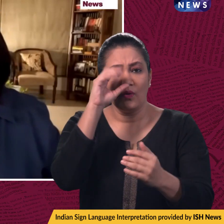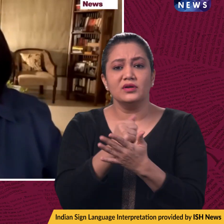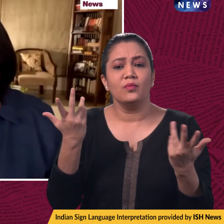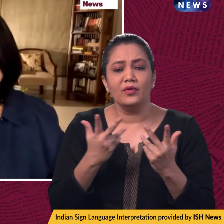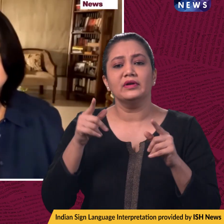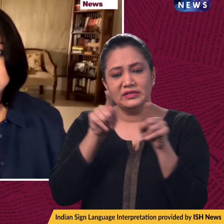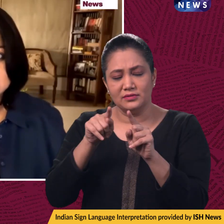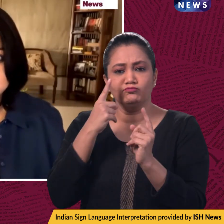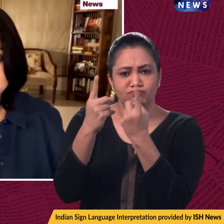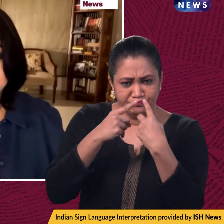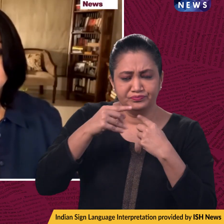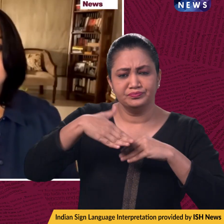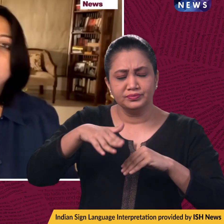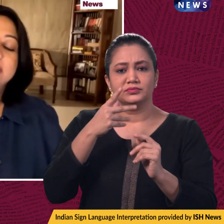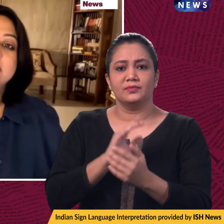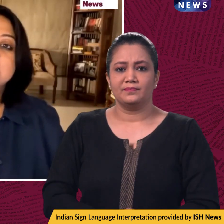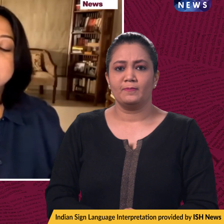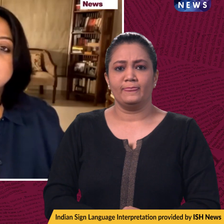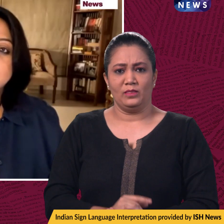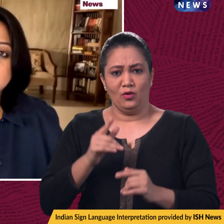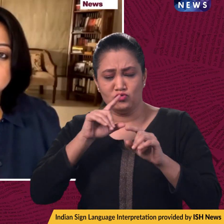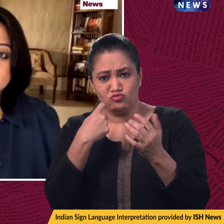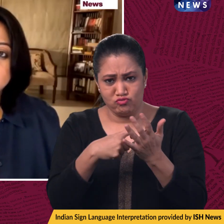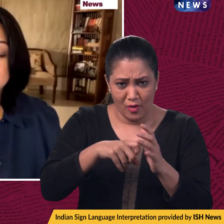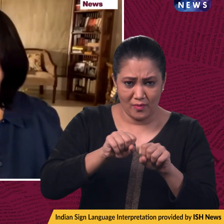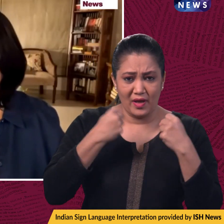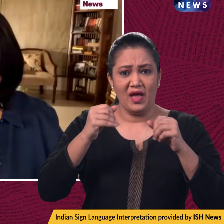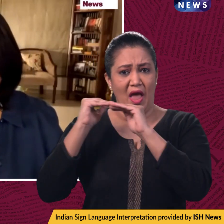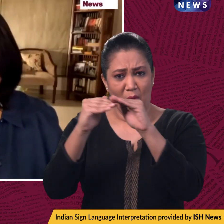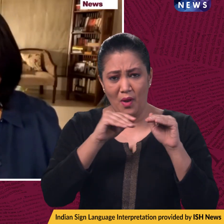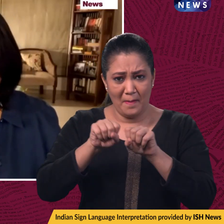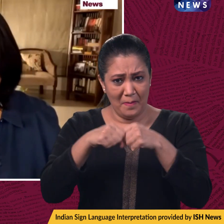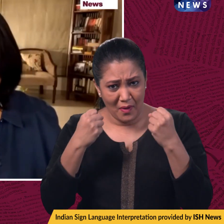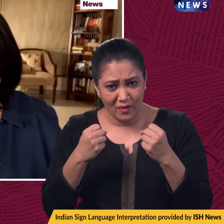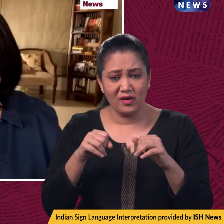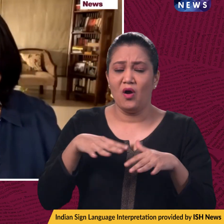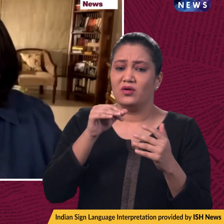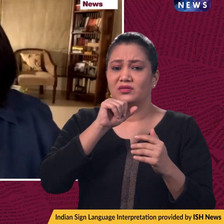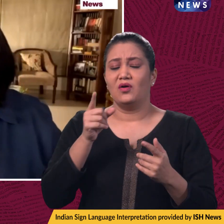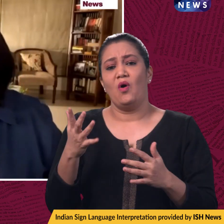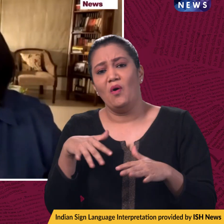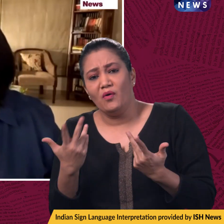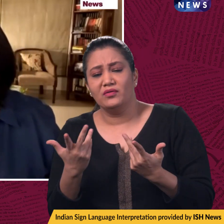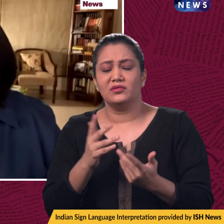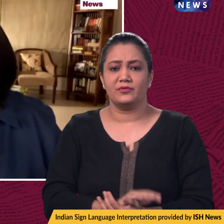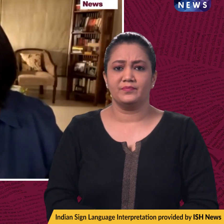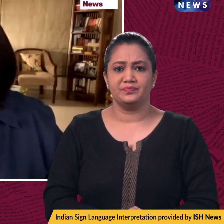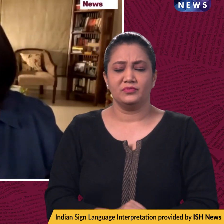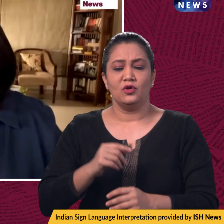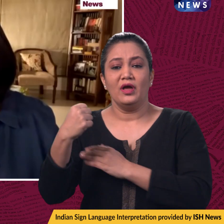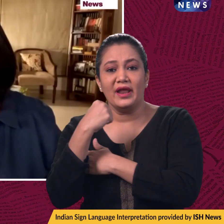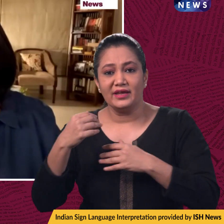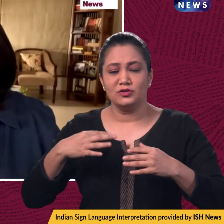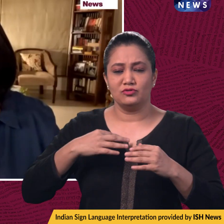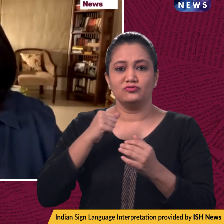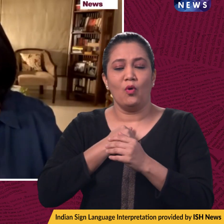which the court is currently examining whether this is a violation of the right to equality of these young girls, whether this is a violation of the